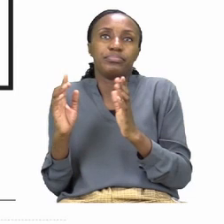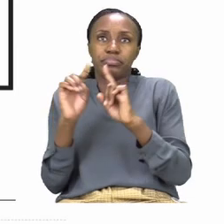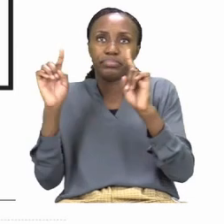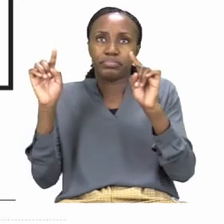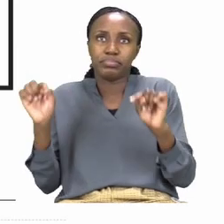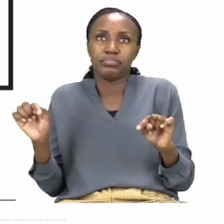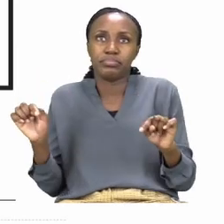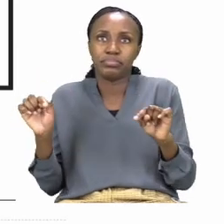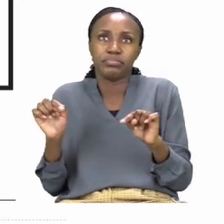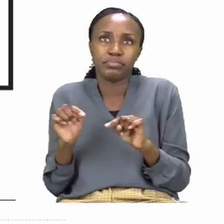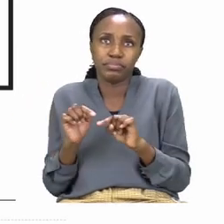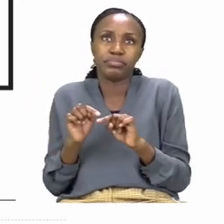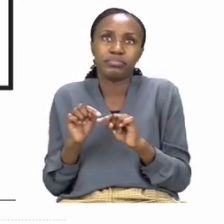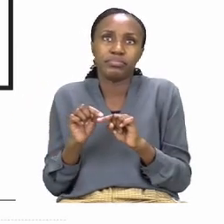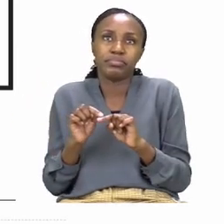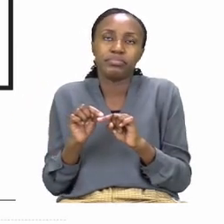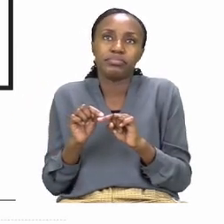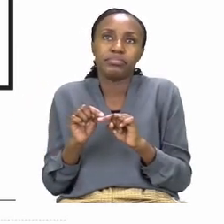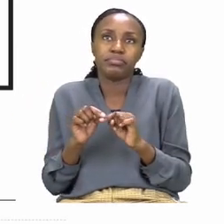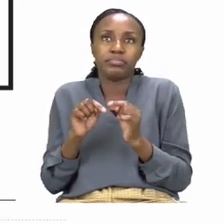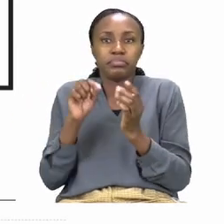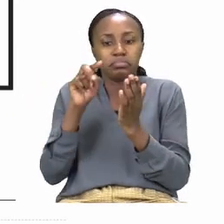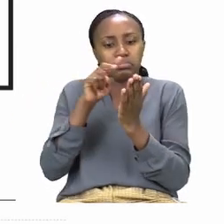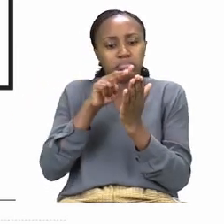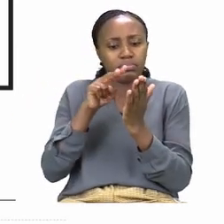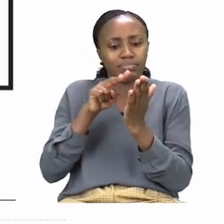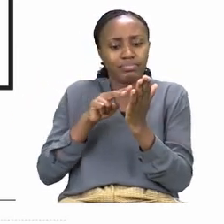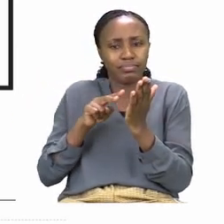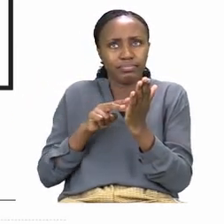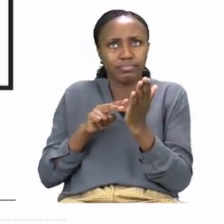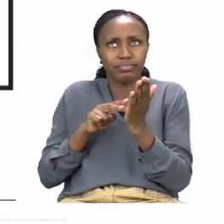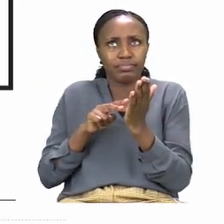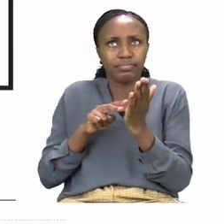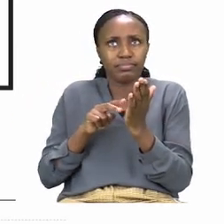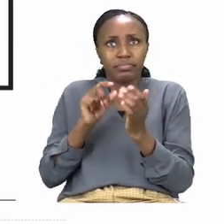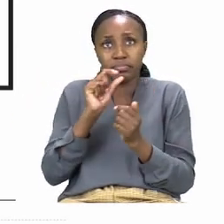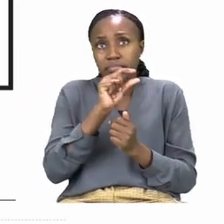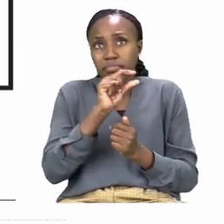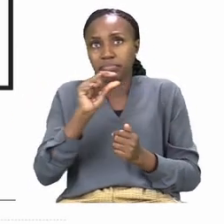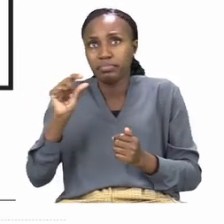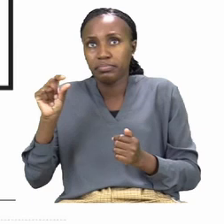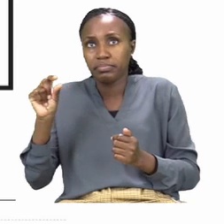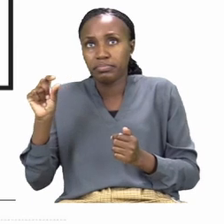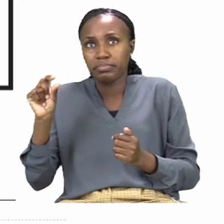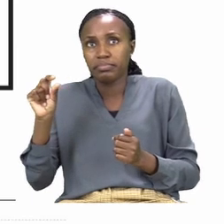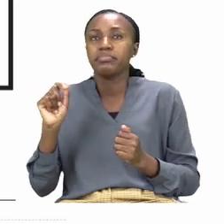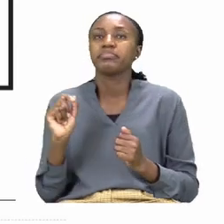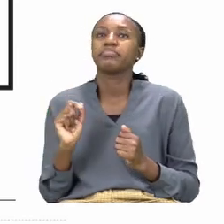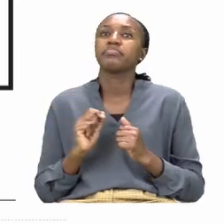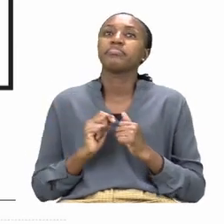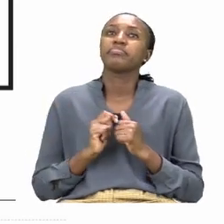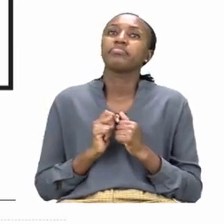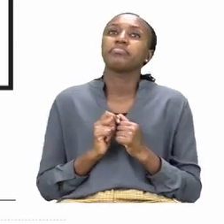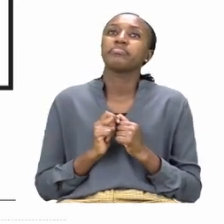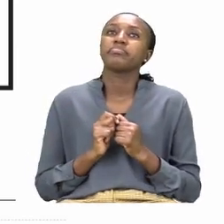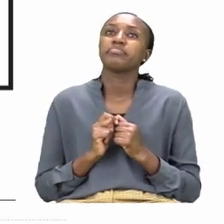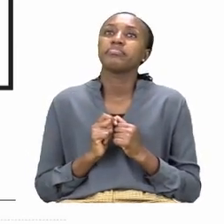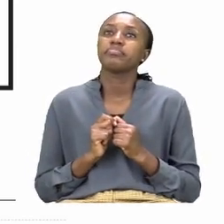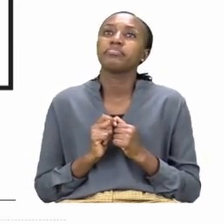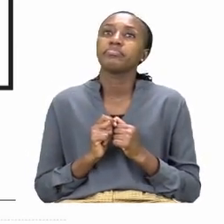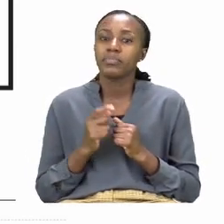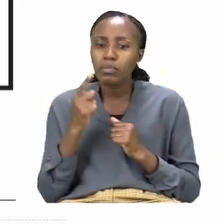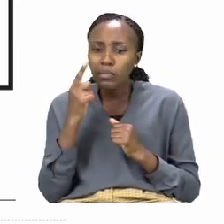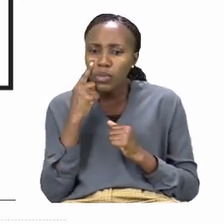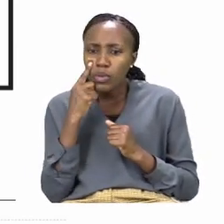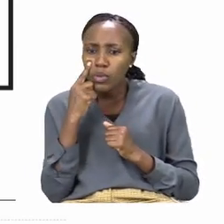word. And then the next part says you have to read each sentence and